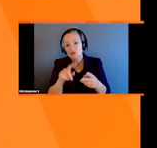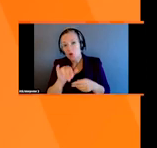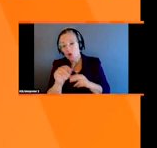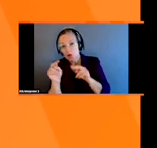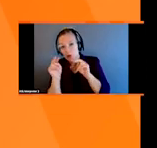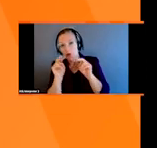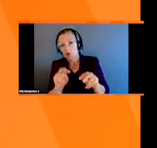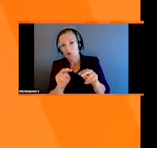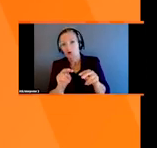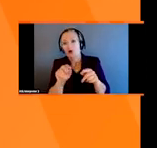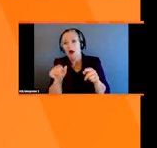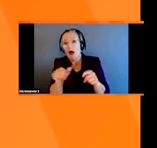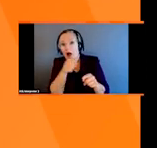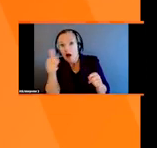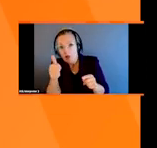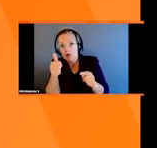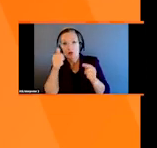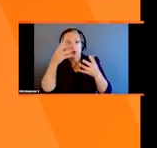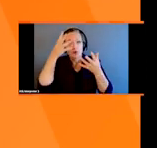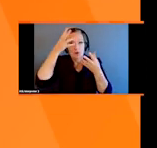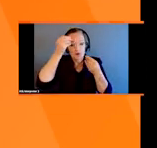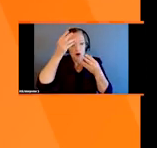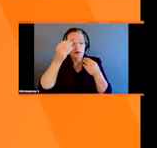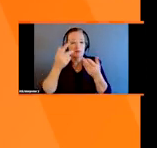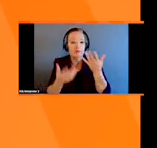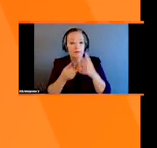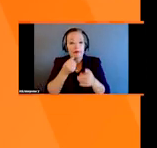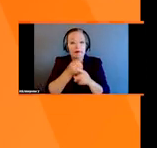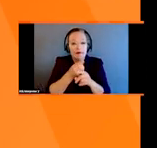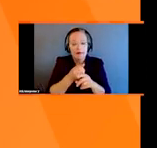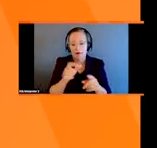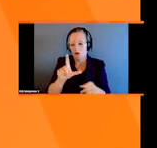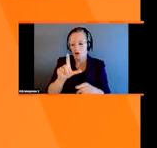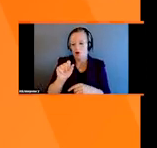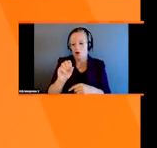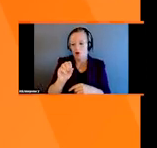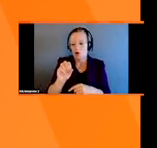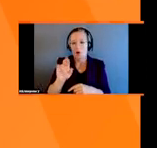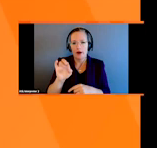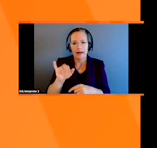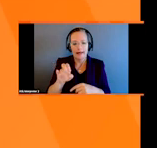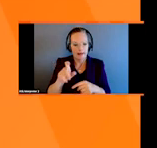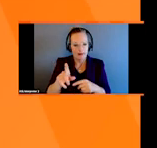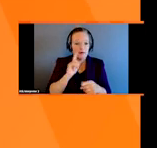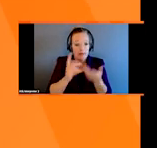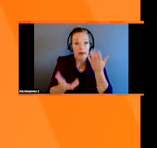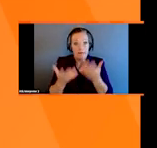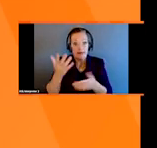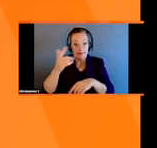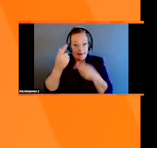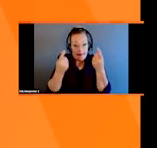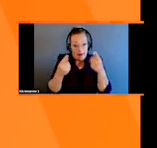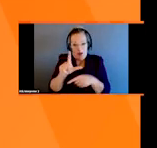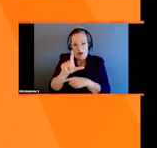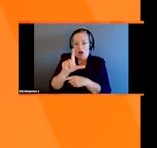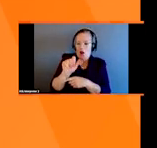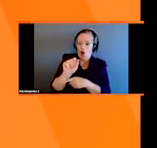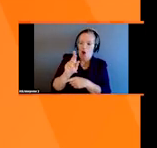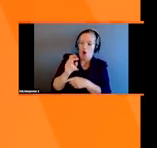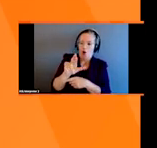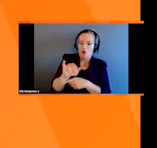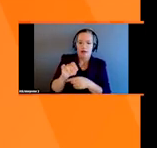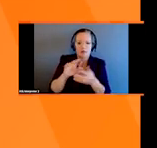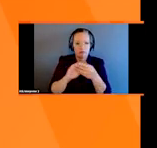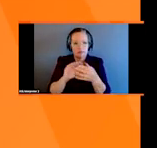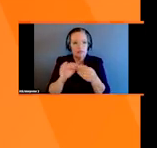to happen. So Lori, again, you might have other stuff in real time. Yeah, great. There's going to be all kinds of that stuff that